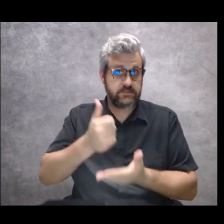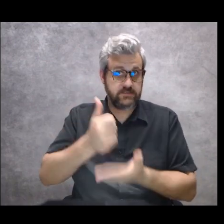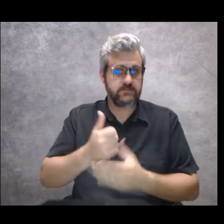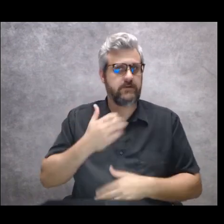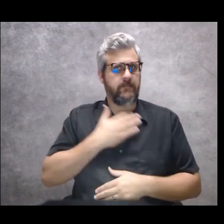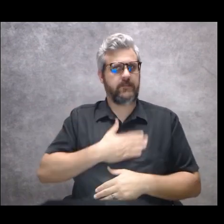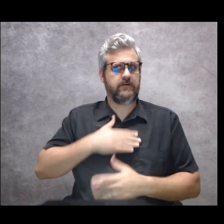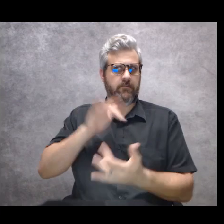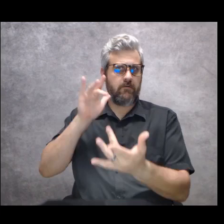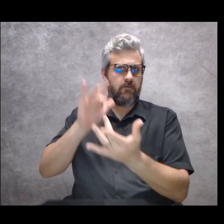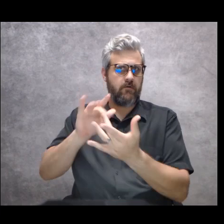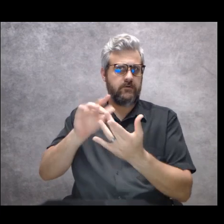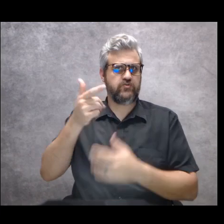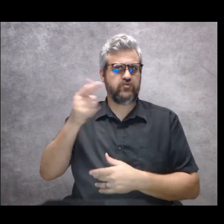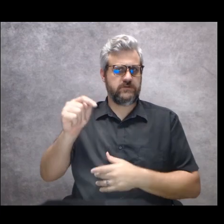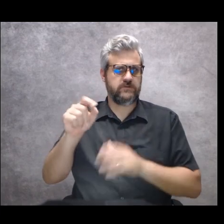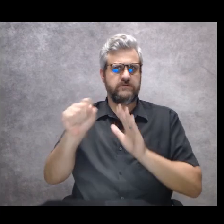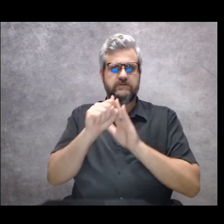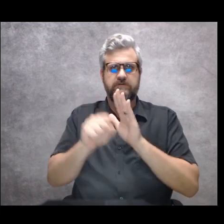GT state consultant.